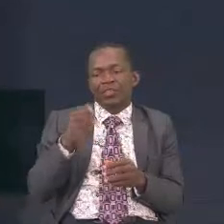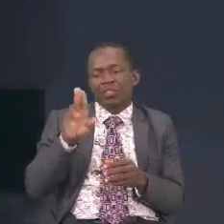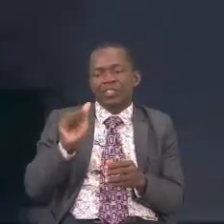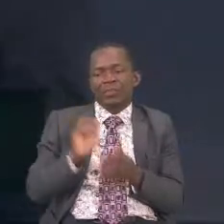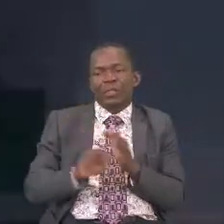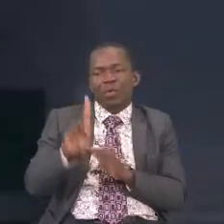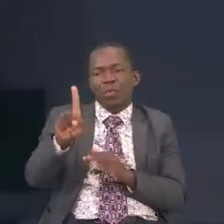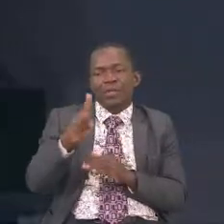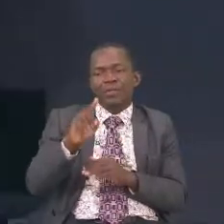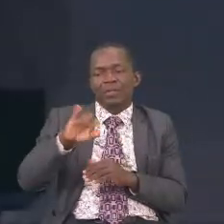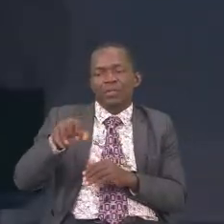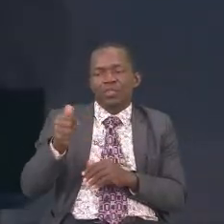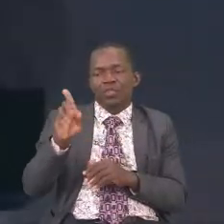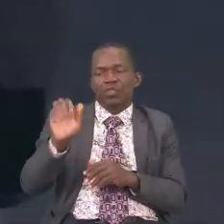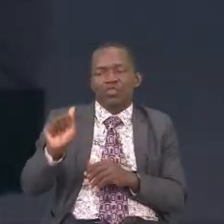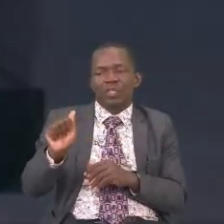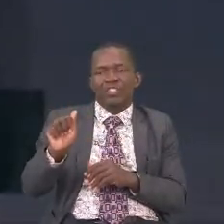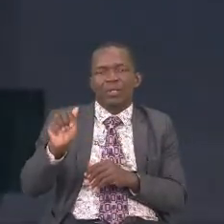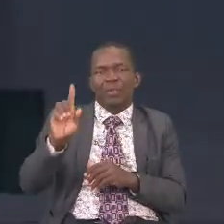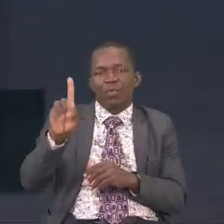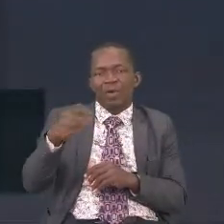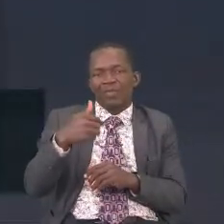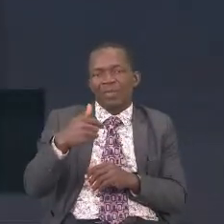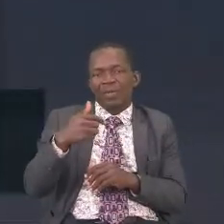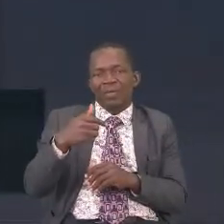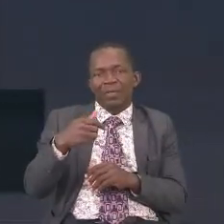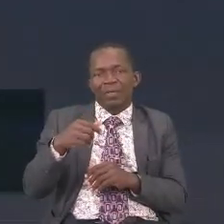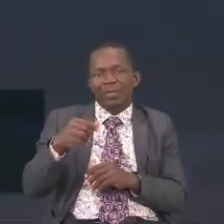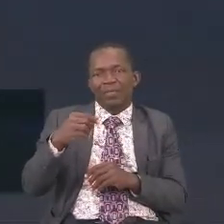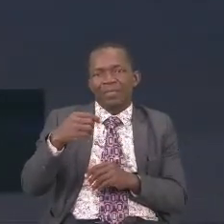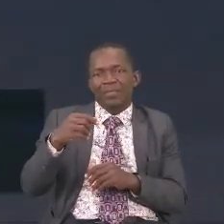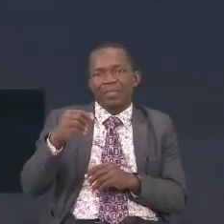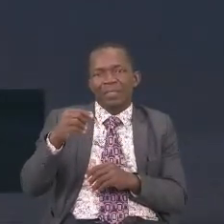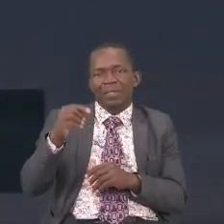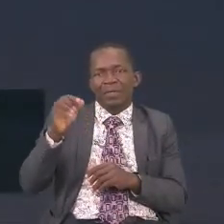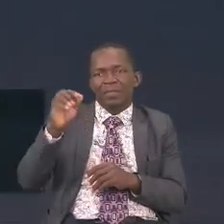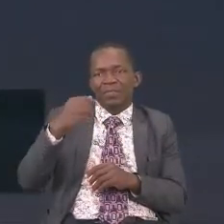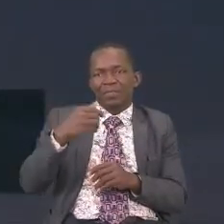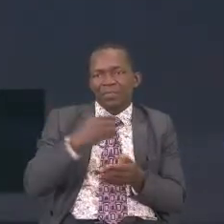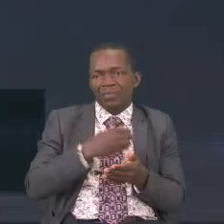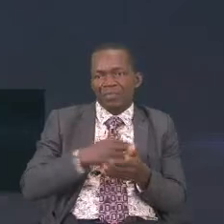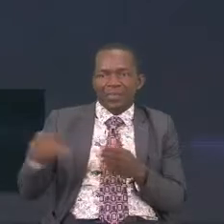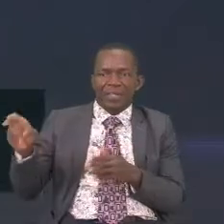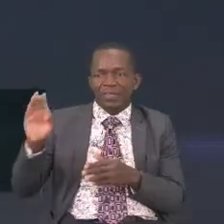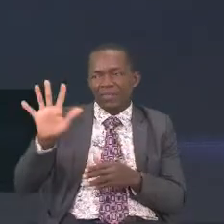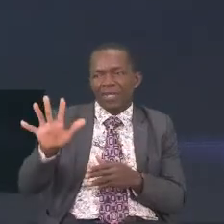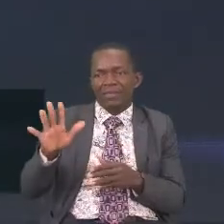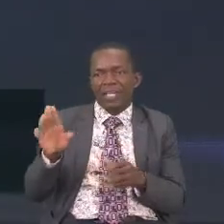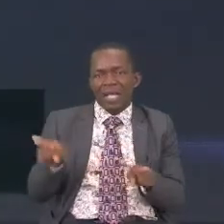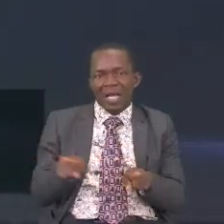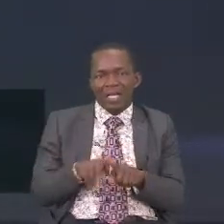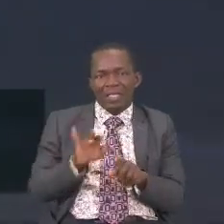be able to stand before you all the days of your life. All the days of your life. As I was with Moses,